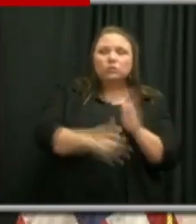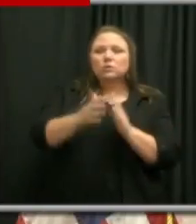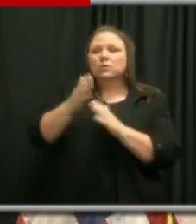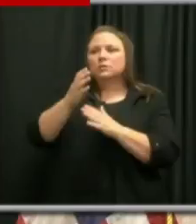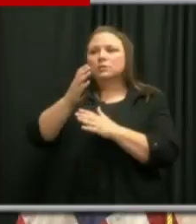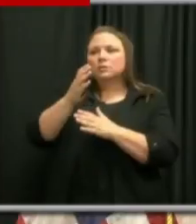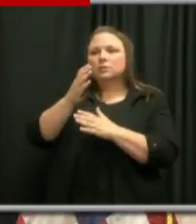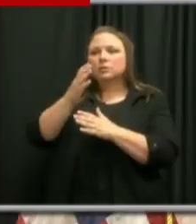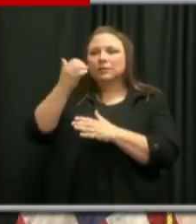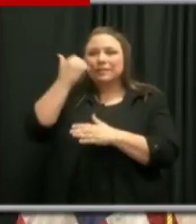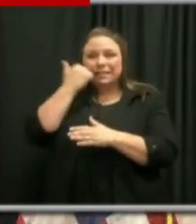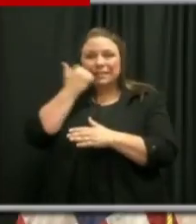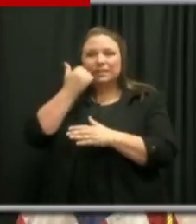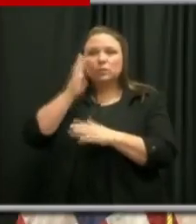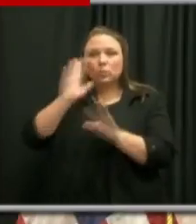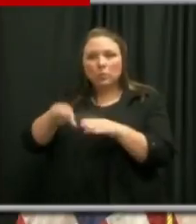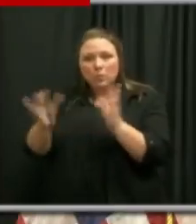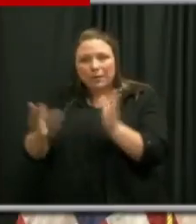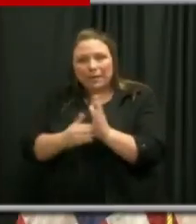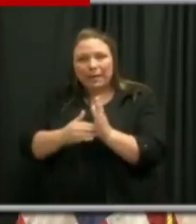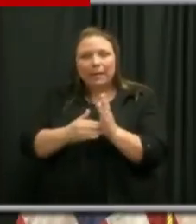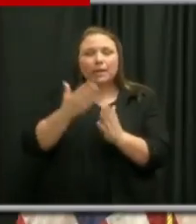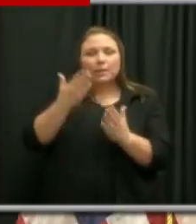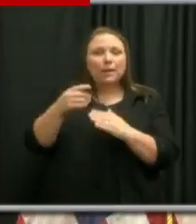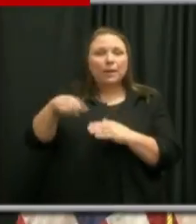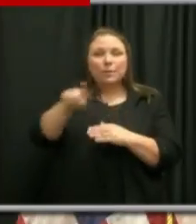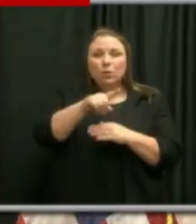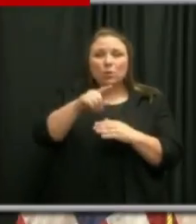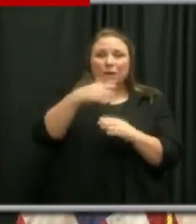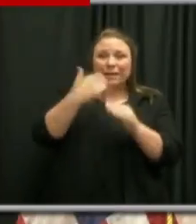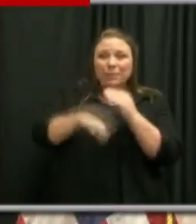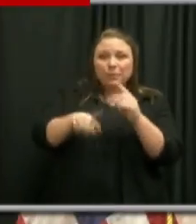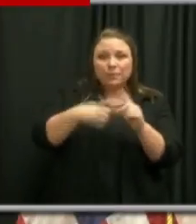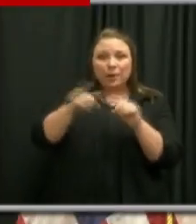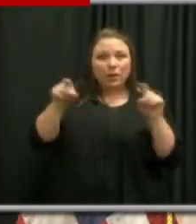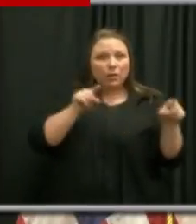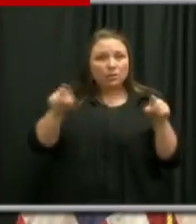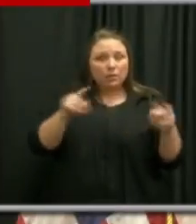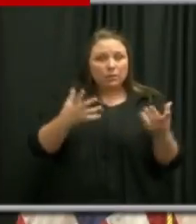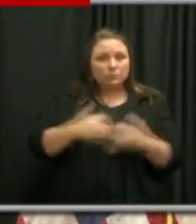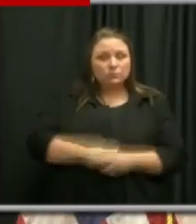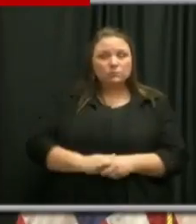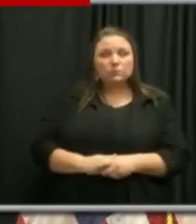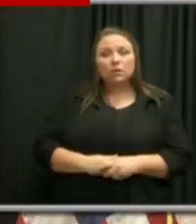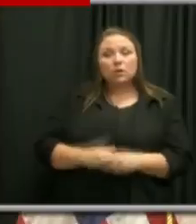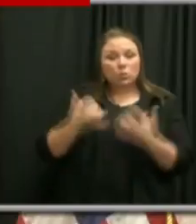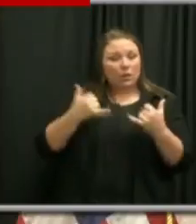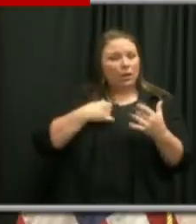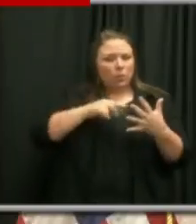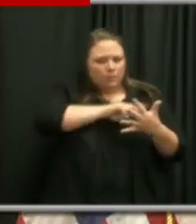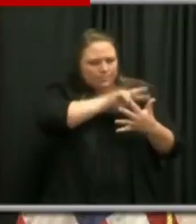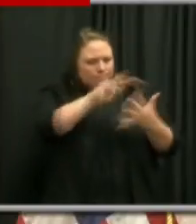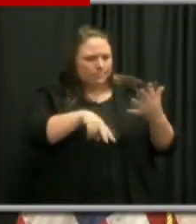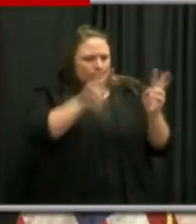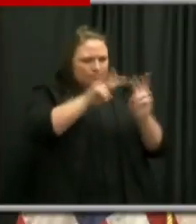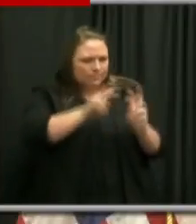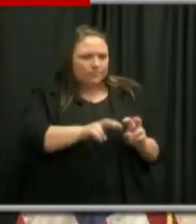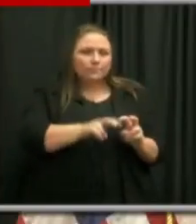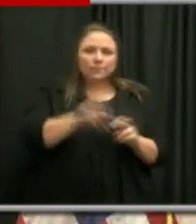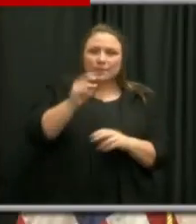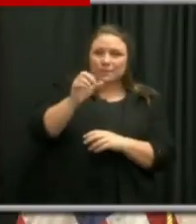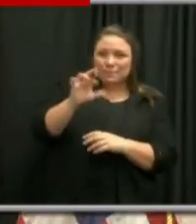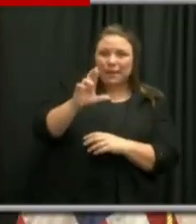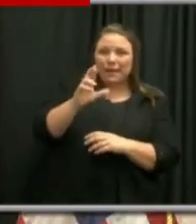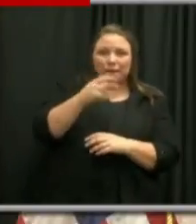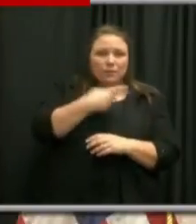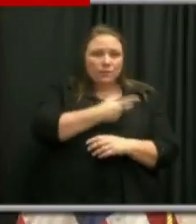are regarding those businesses. We are, as I mentioned, looking at the metrics. The mayor in our meeting later today with a